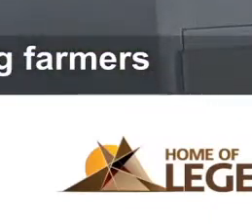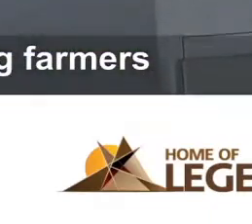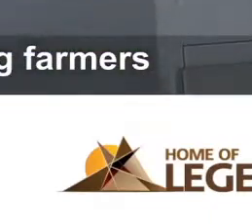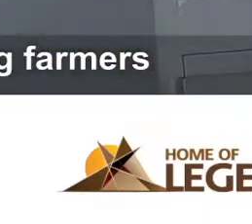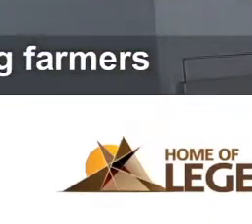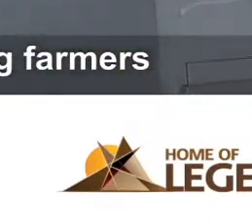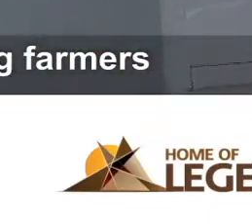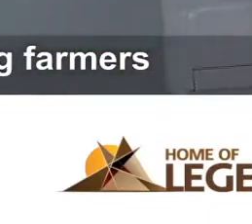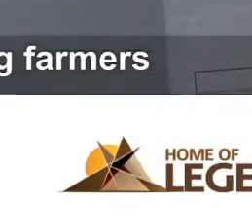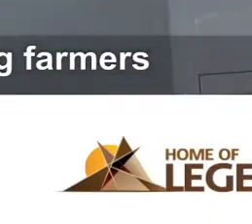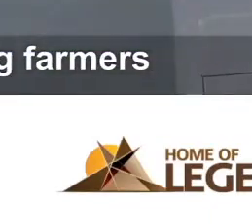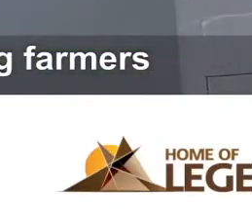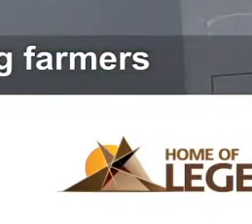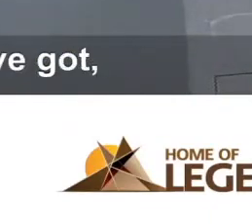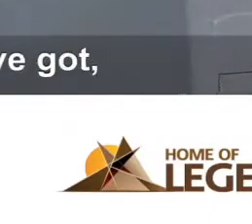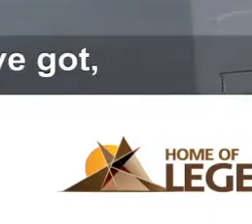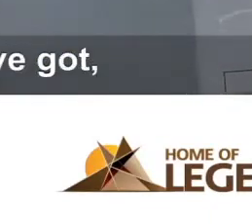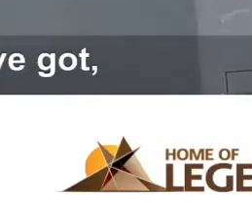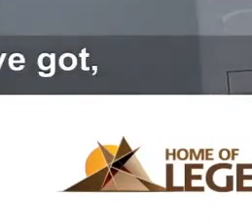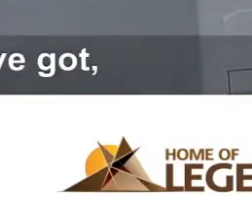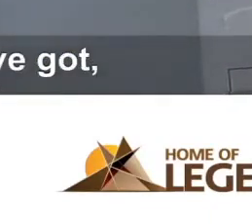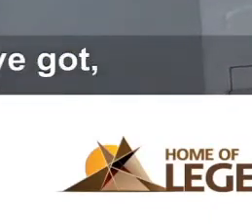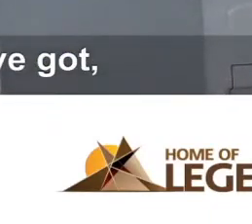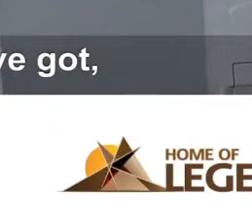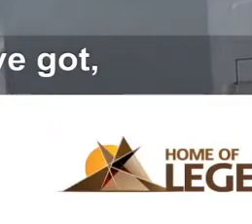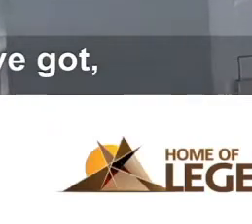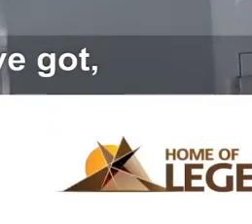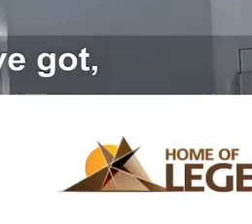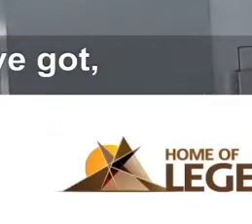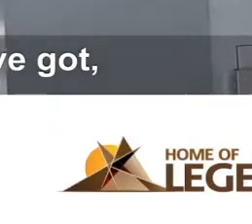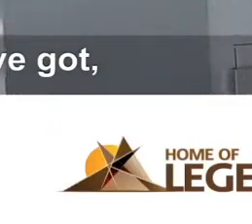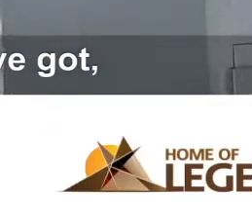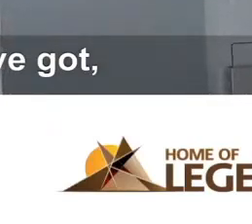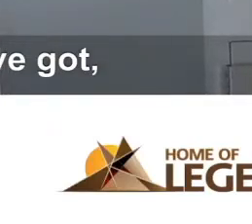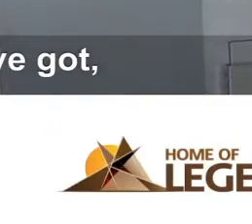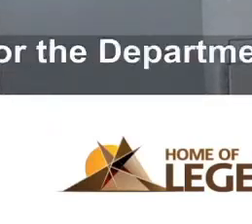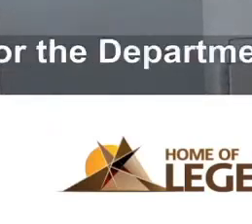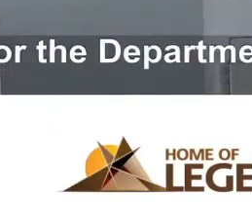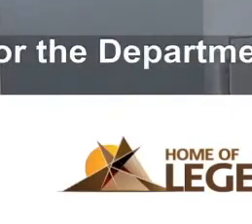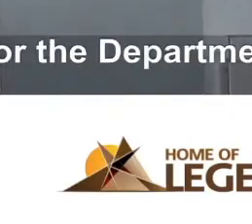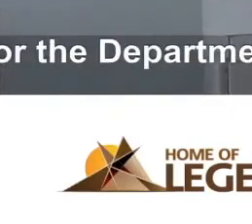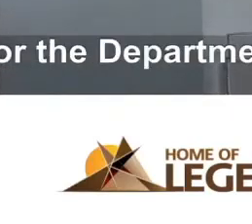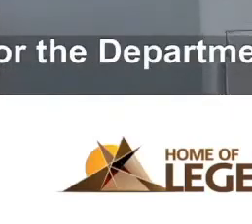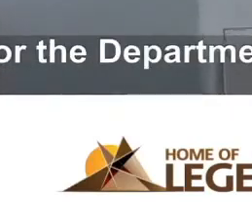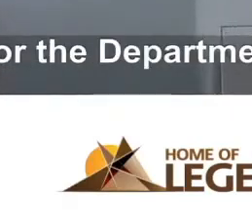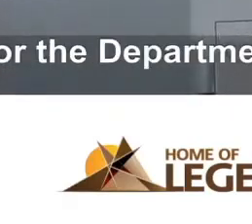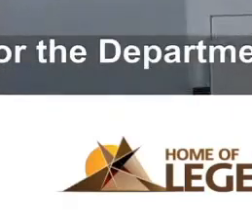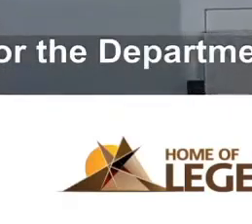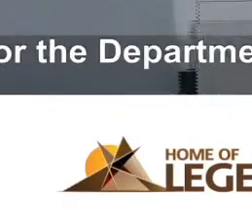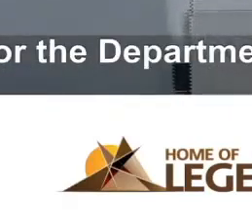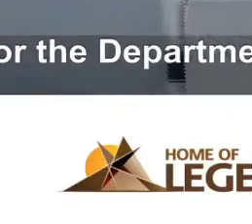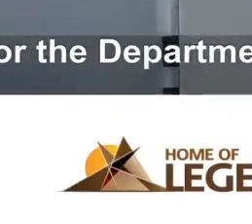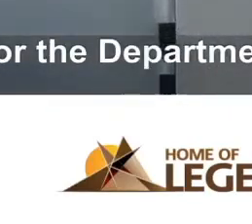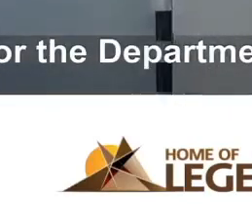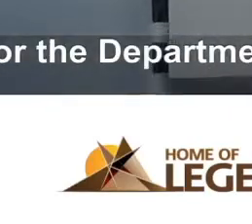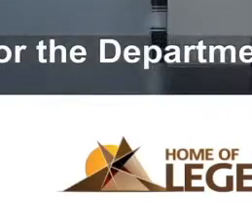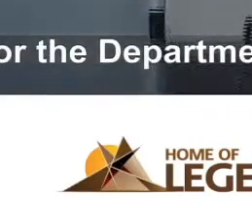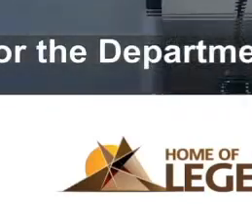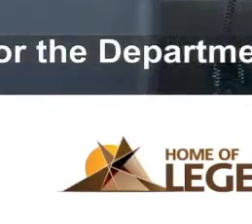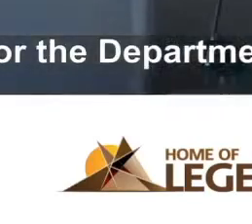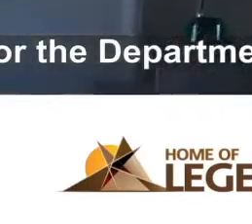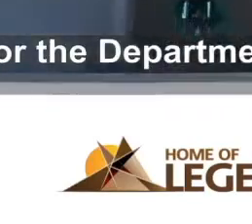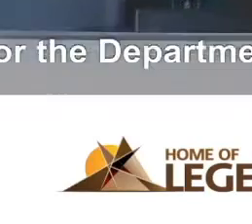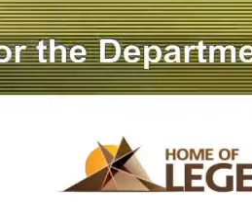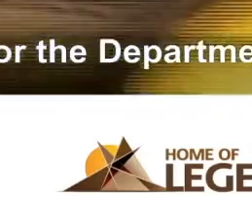arising with the emerging farmers with the excess vegetables that they got. So compiled a business